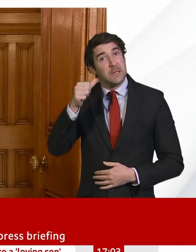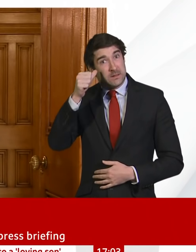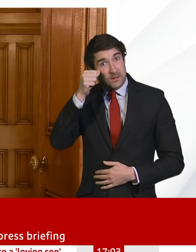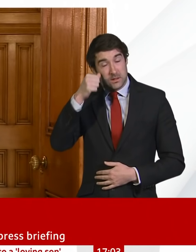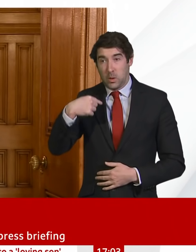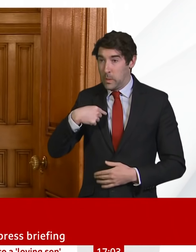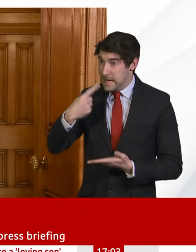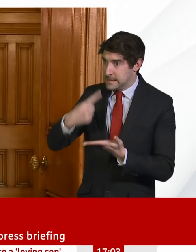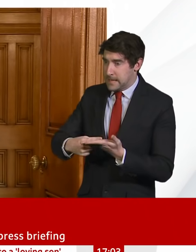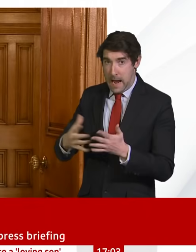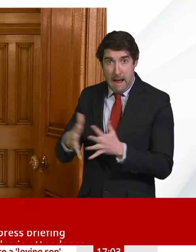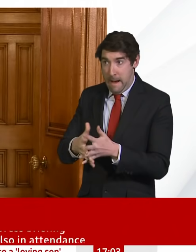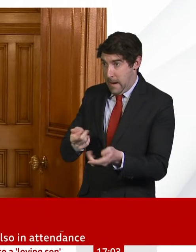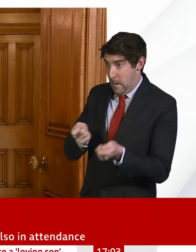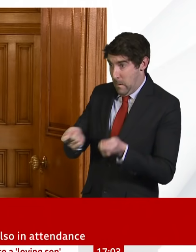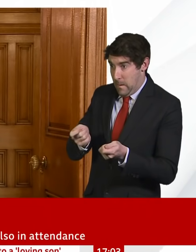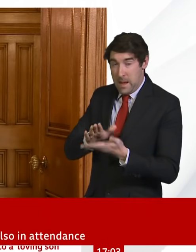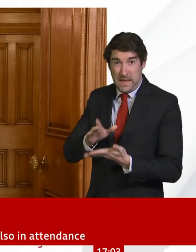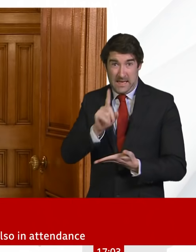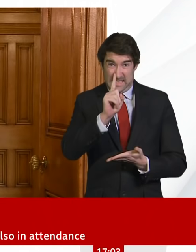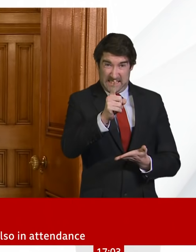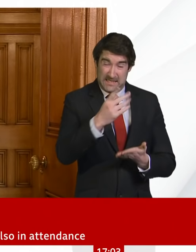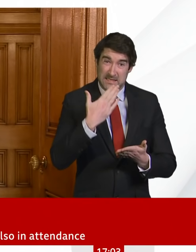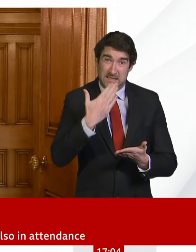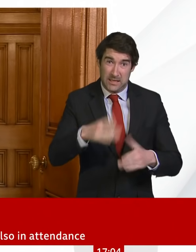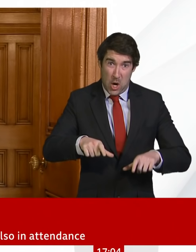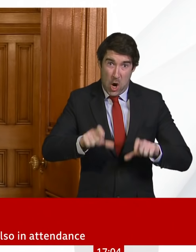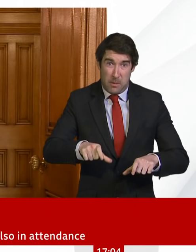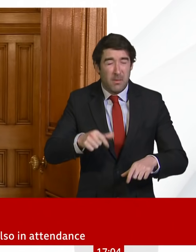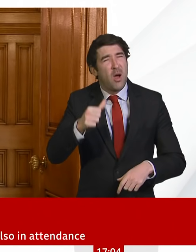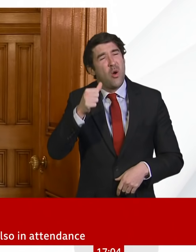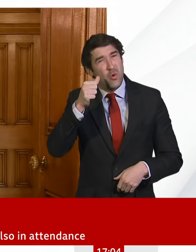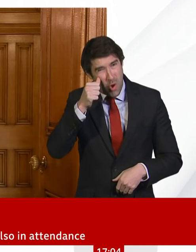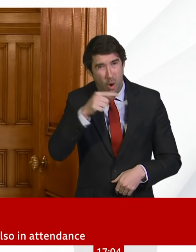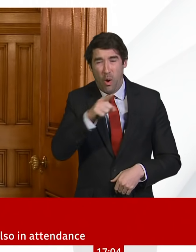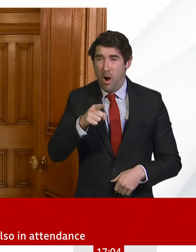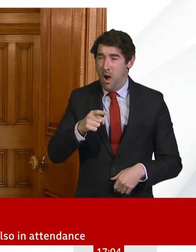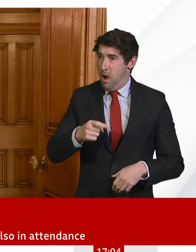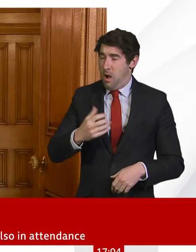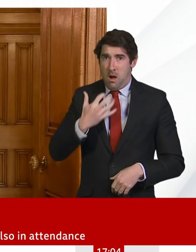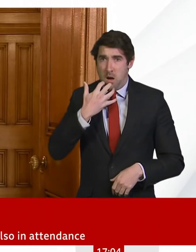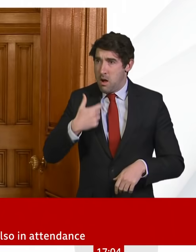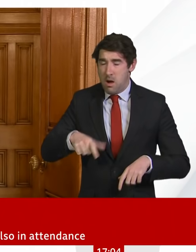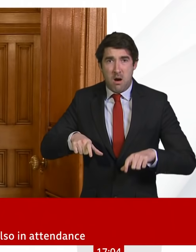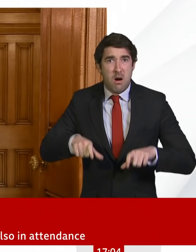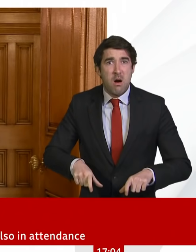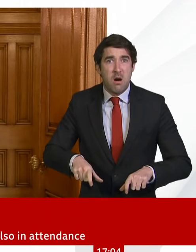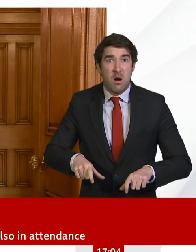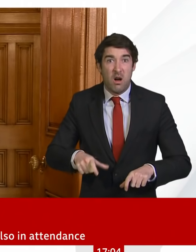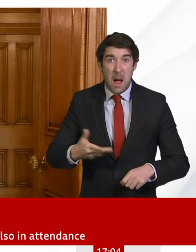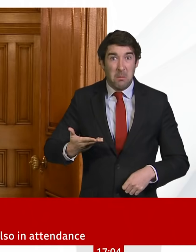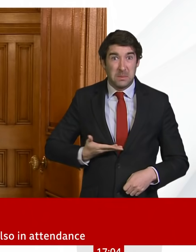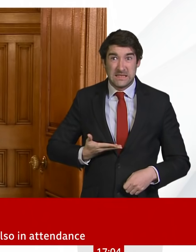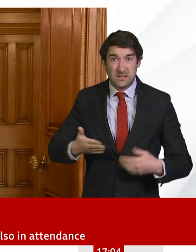on their lives, their businesses, jobs, and the nation's economy. And I want to thank everyone across our